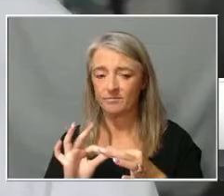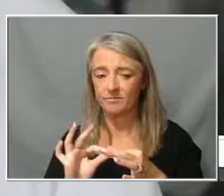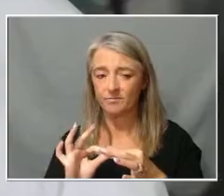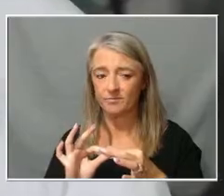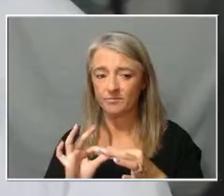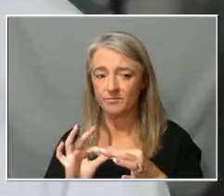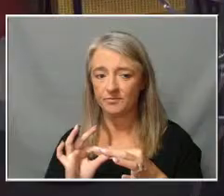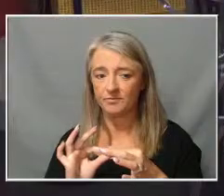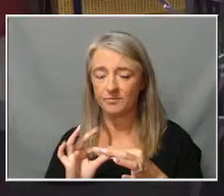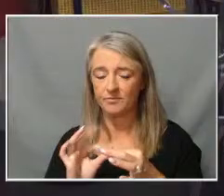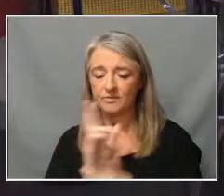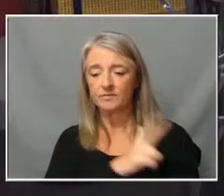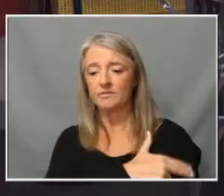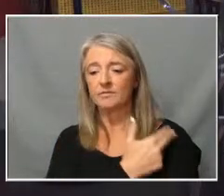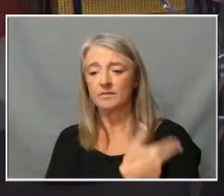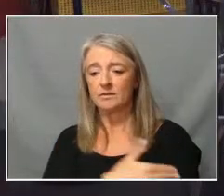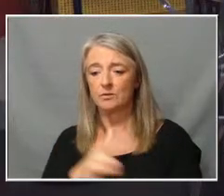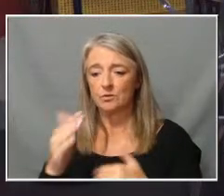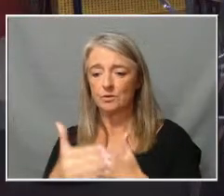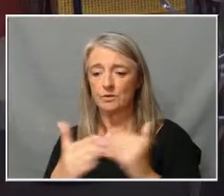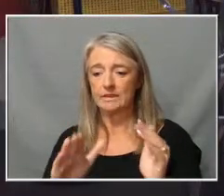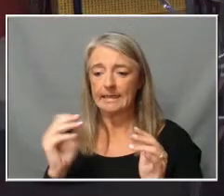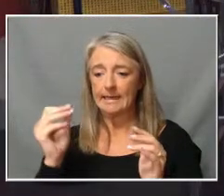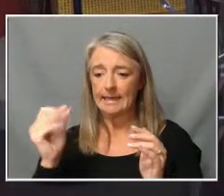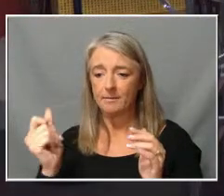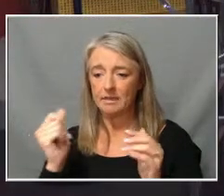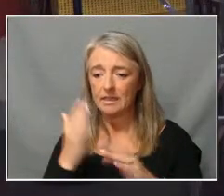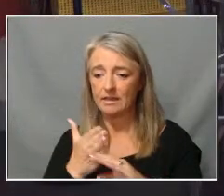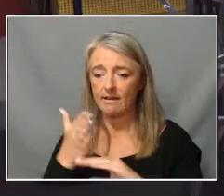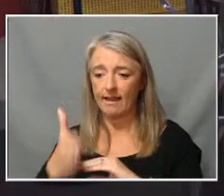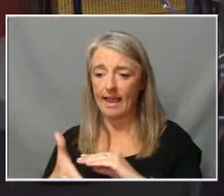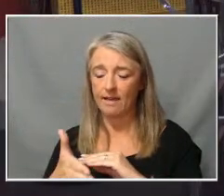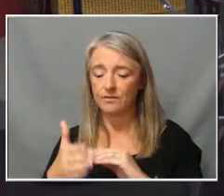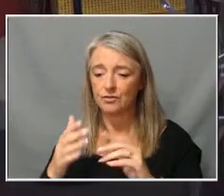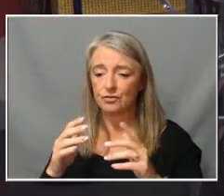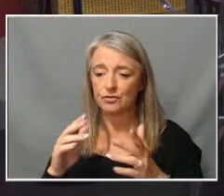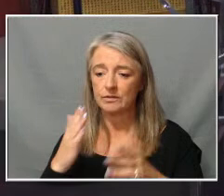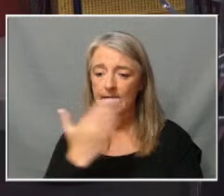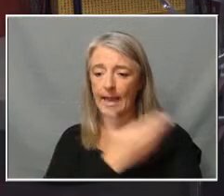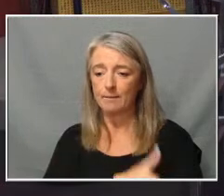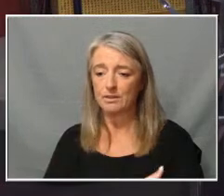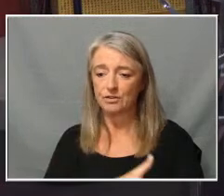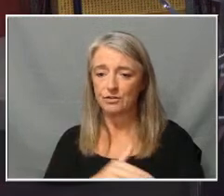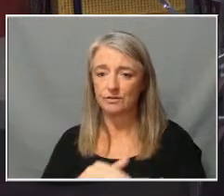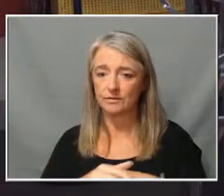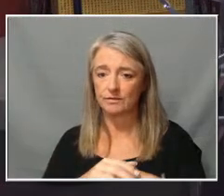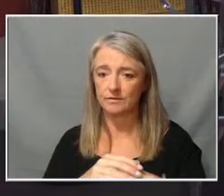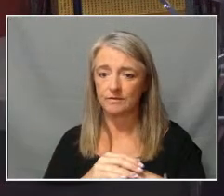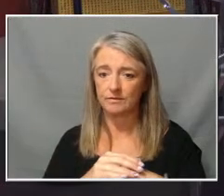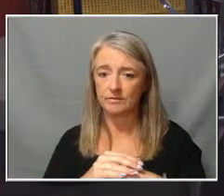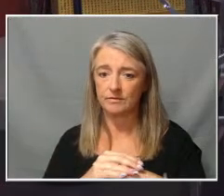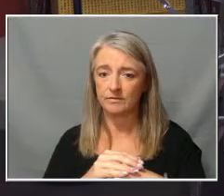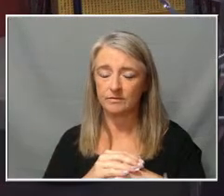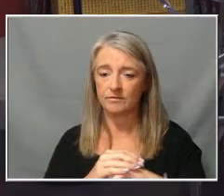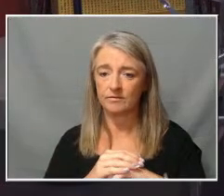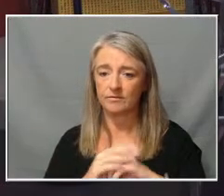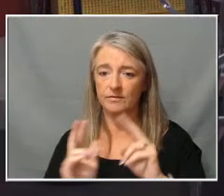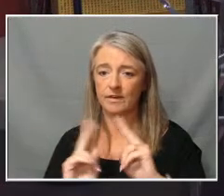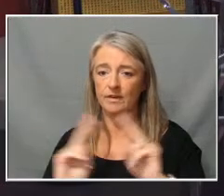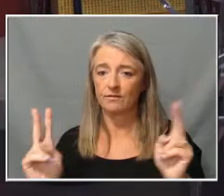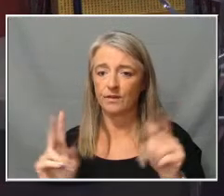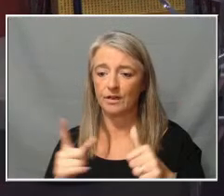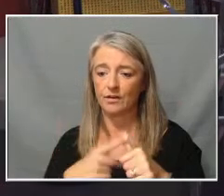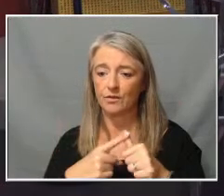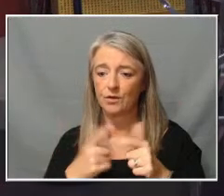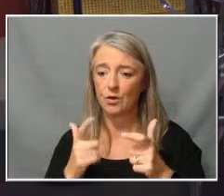his hospital room immediately right after his amputation. All right, who was it? so the very quick story would